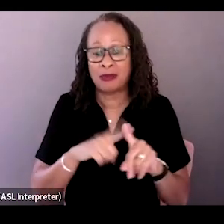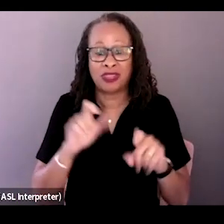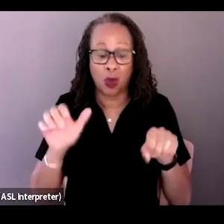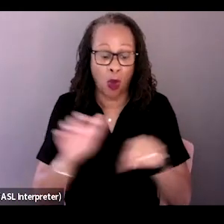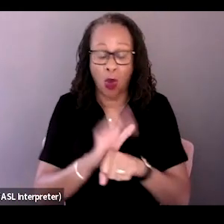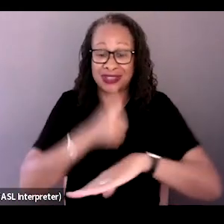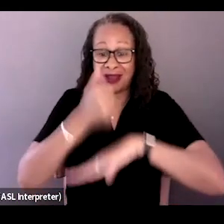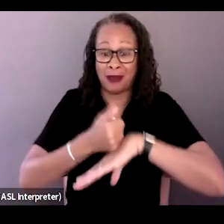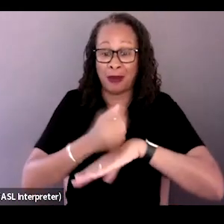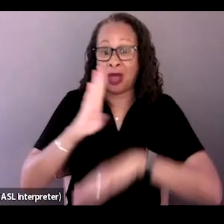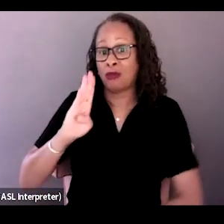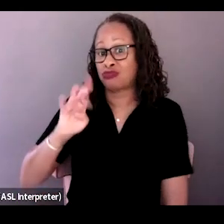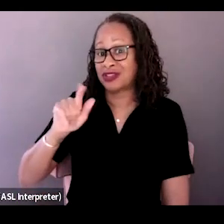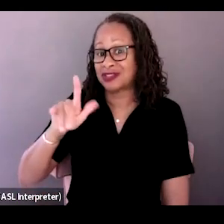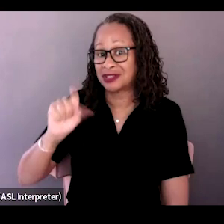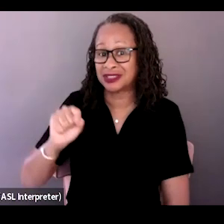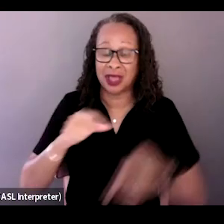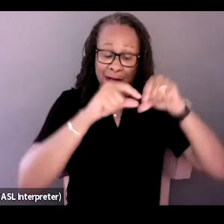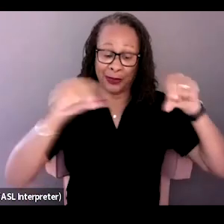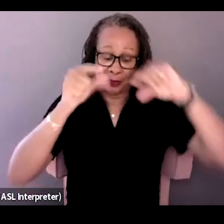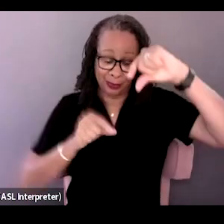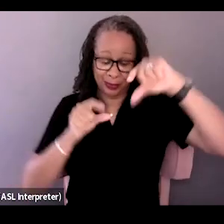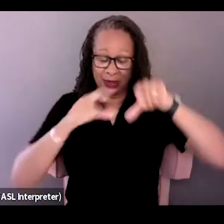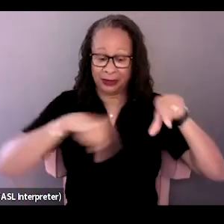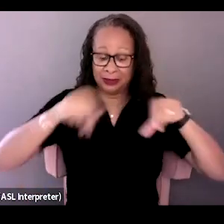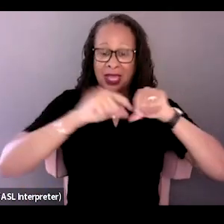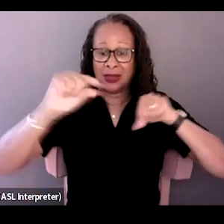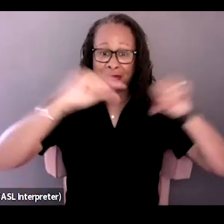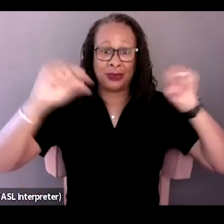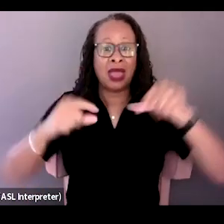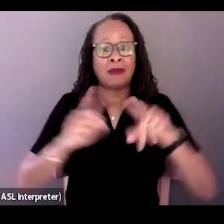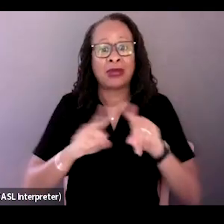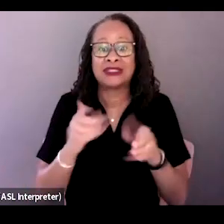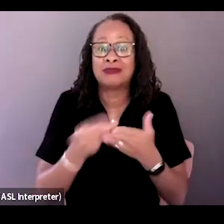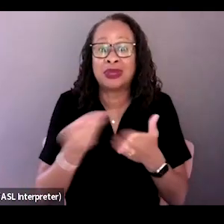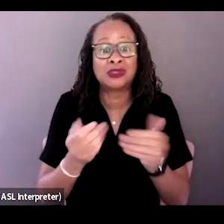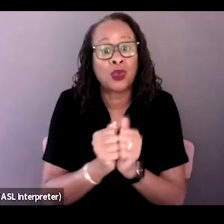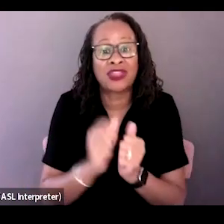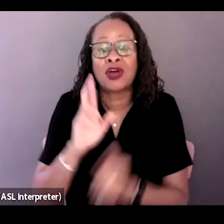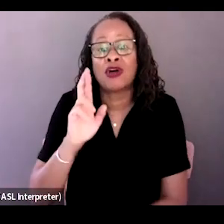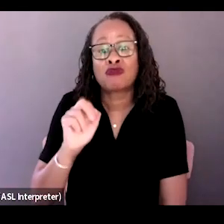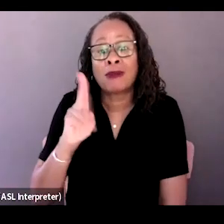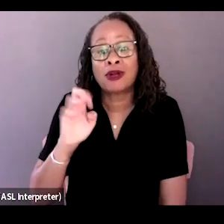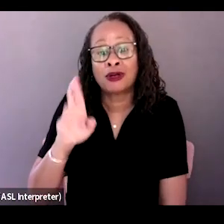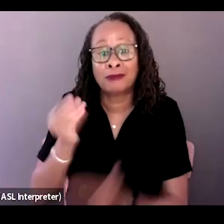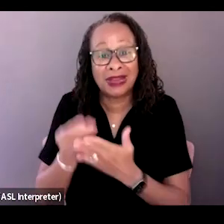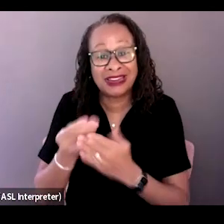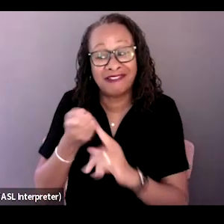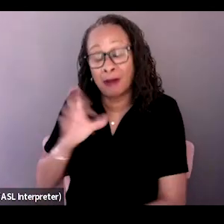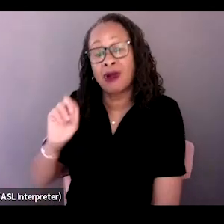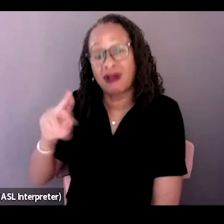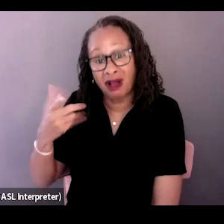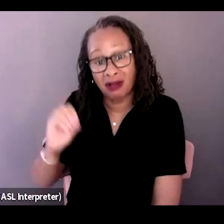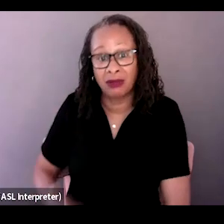Brussels is like avenues that laid out by Leopold II is built with rubber money. It's built with rubber money. It's sort of, again, something as a trauma